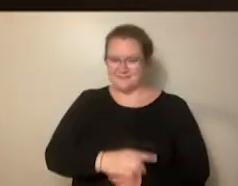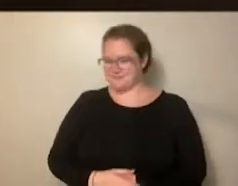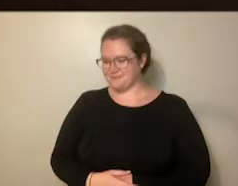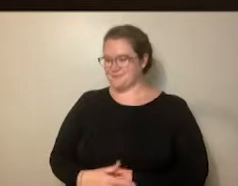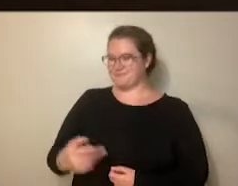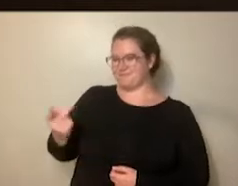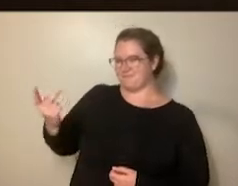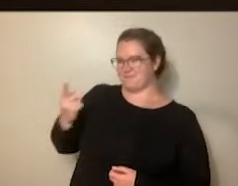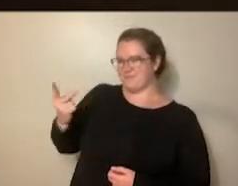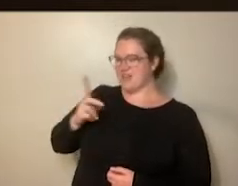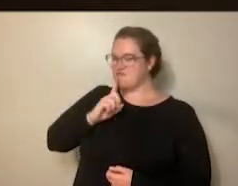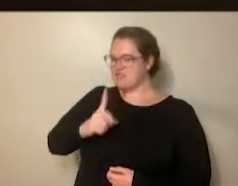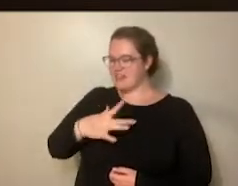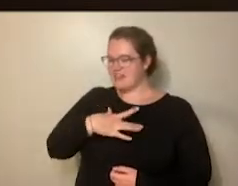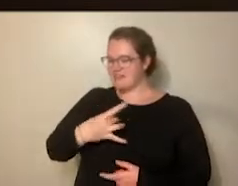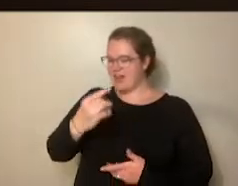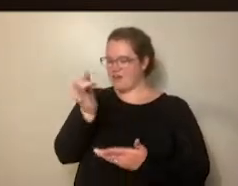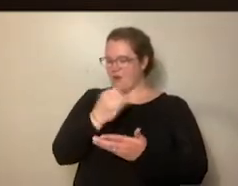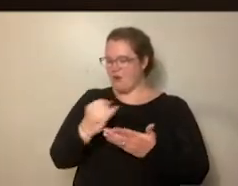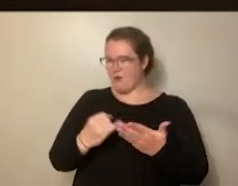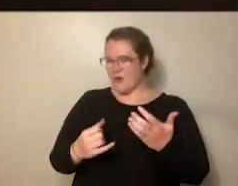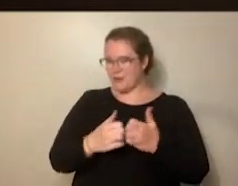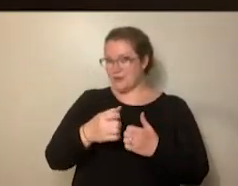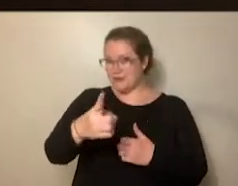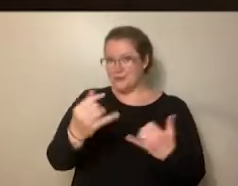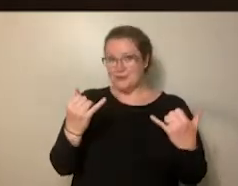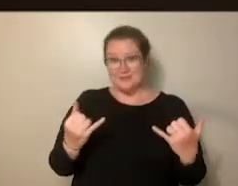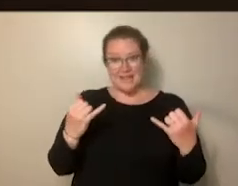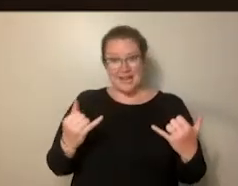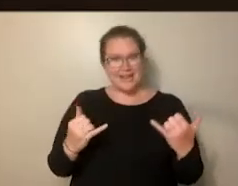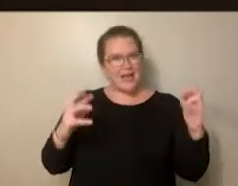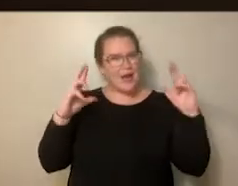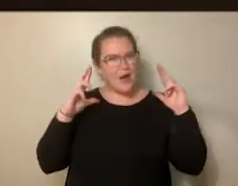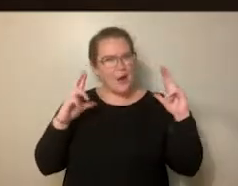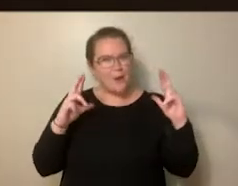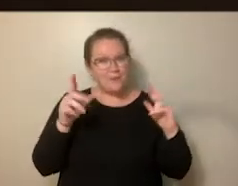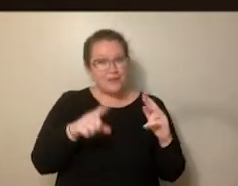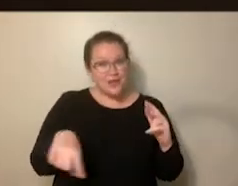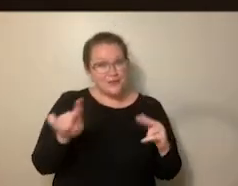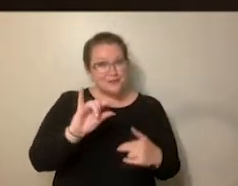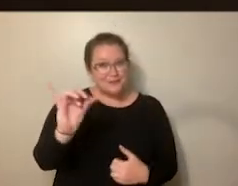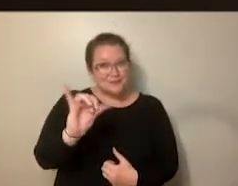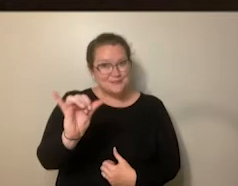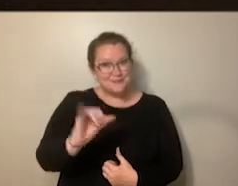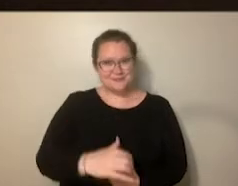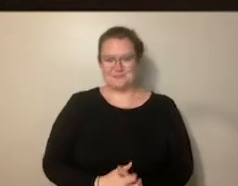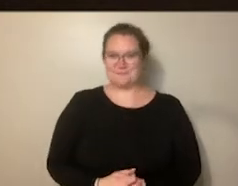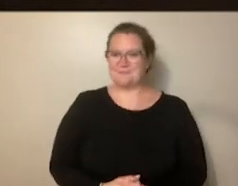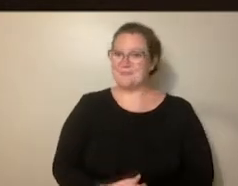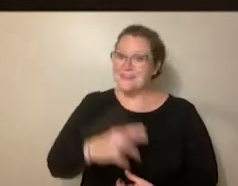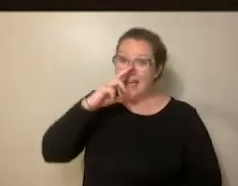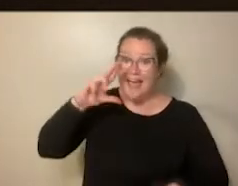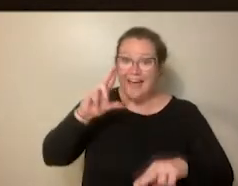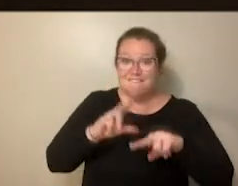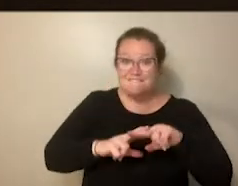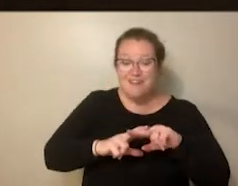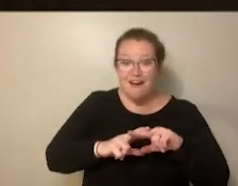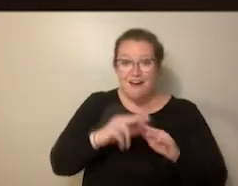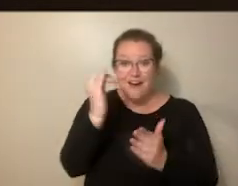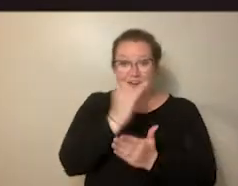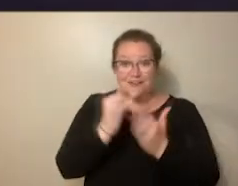Drake and I really enjoyed making art projects with you today. I hope that you did too. Have fun,